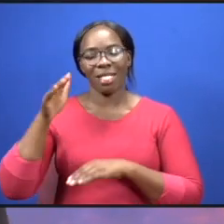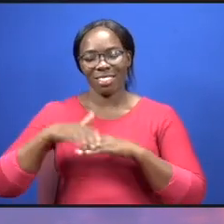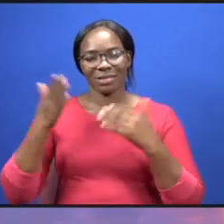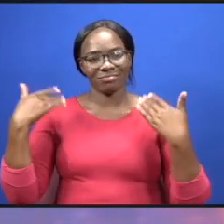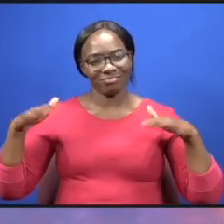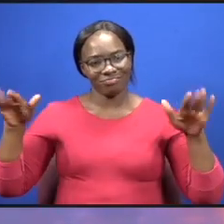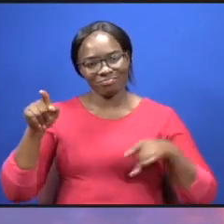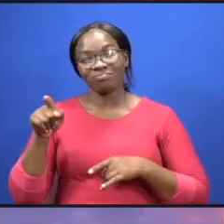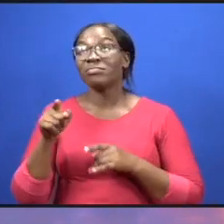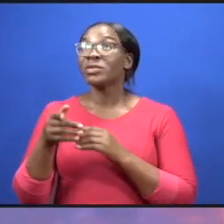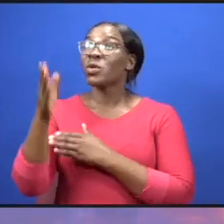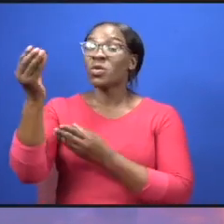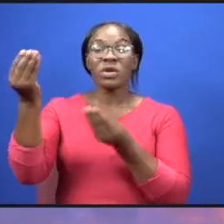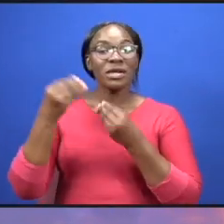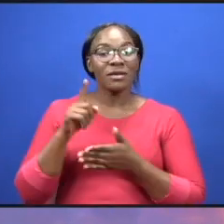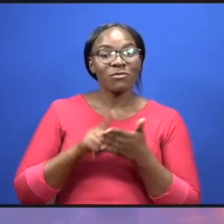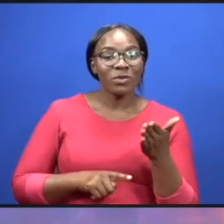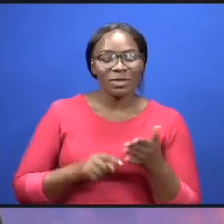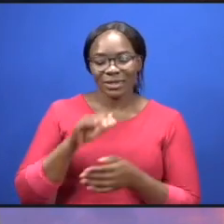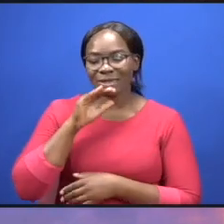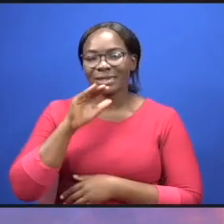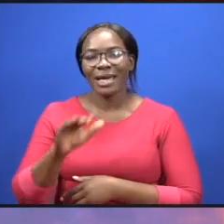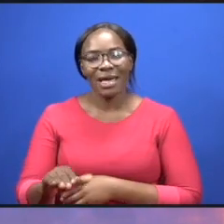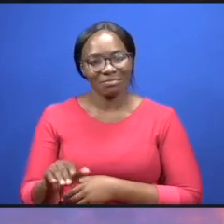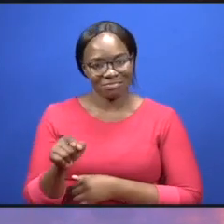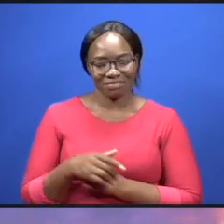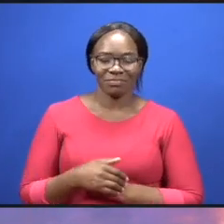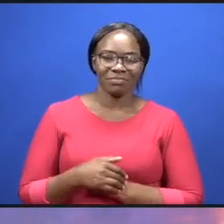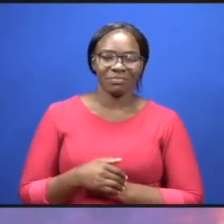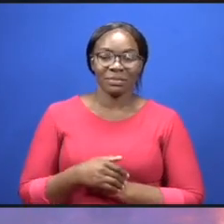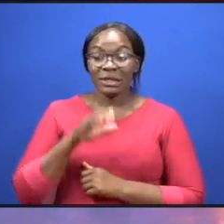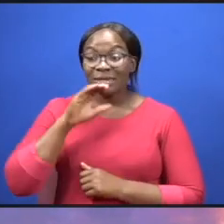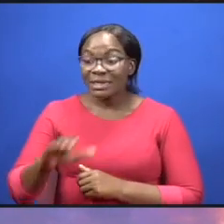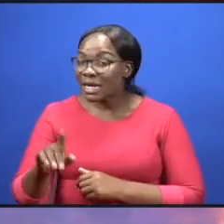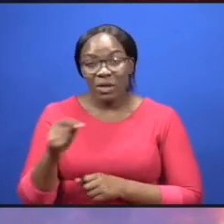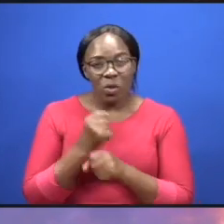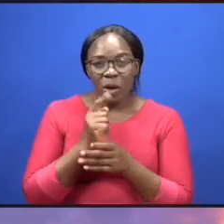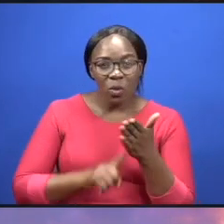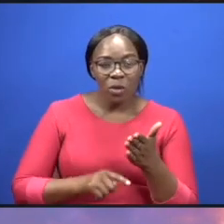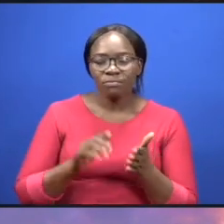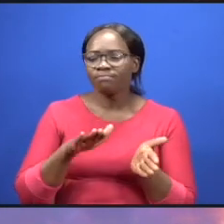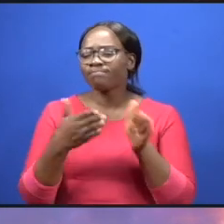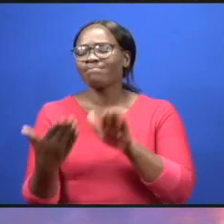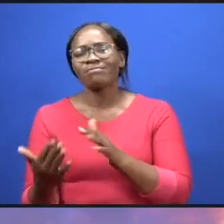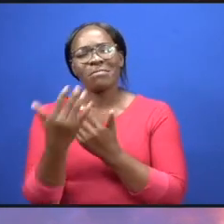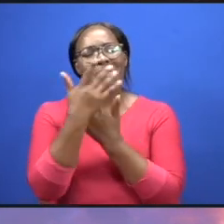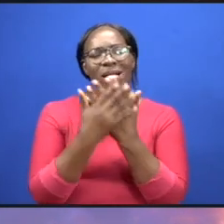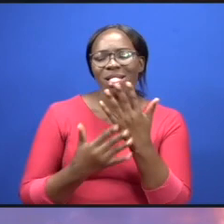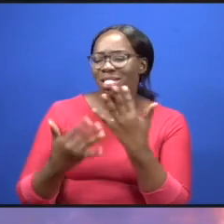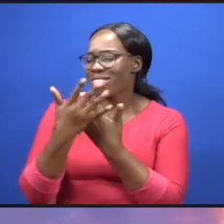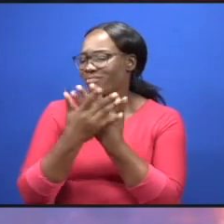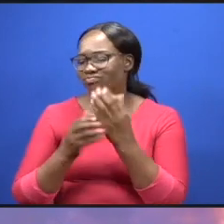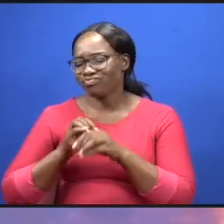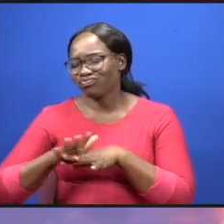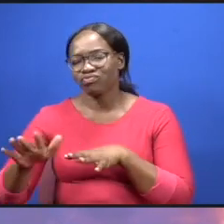He gave us his Son. His Son was lifted on a cross. His Son who died and bled so that you and